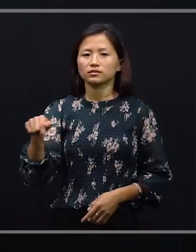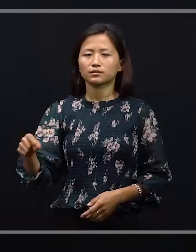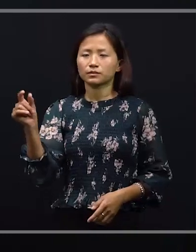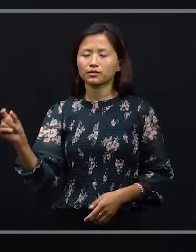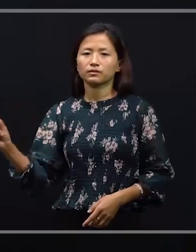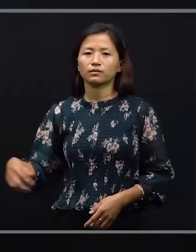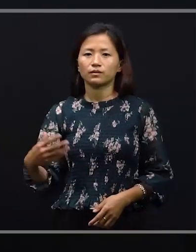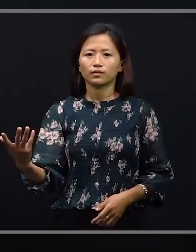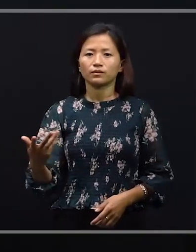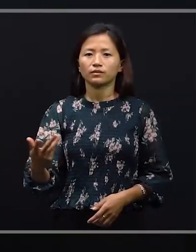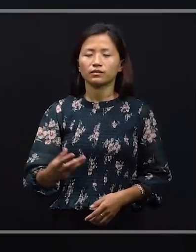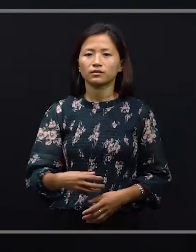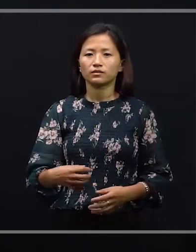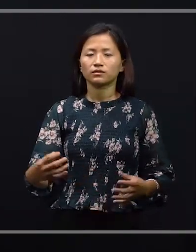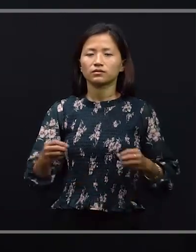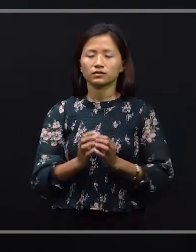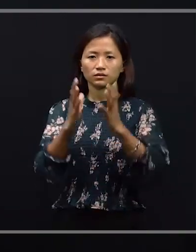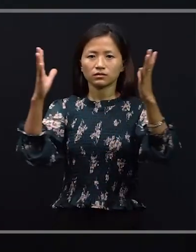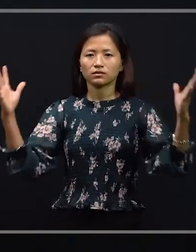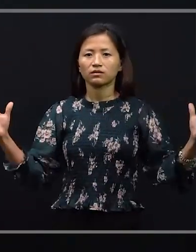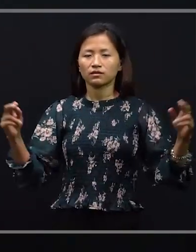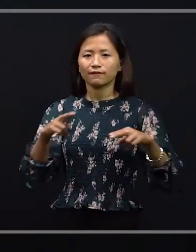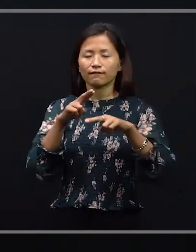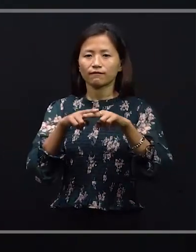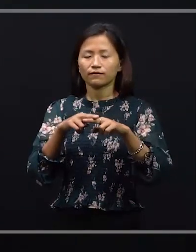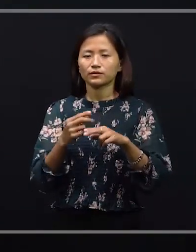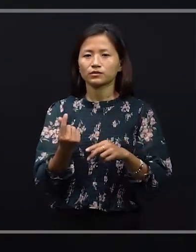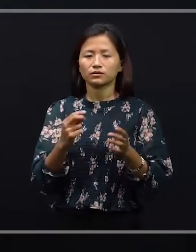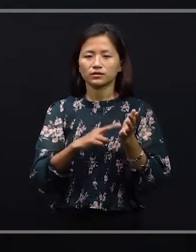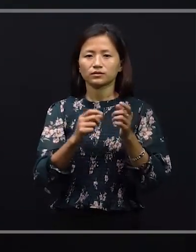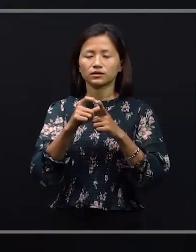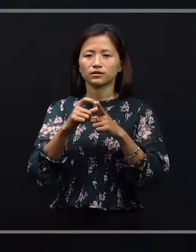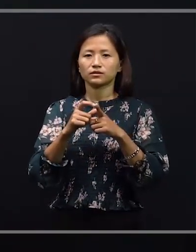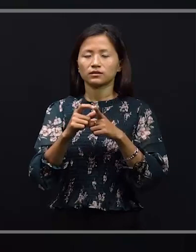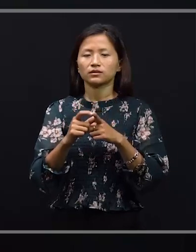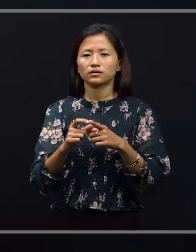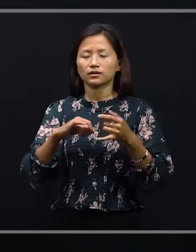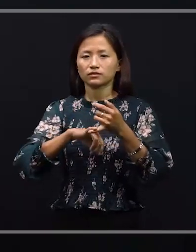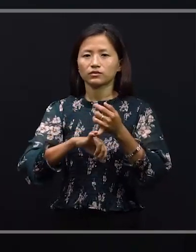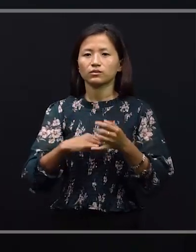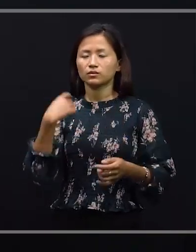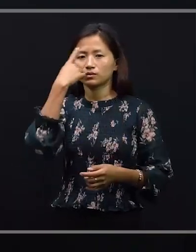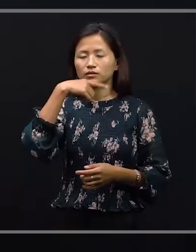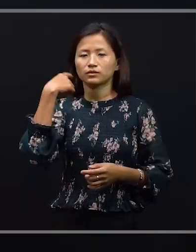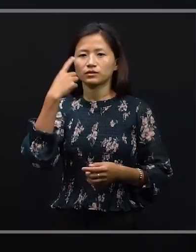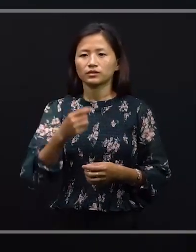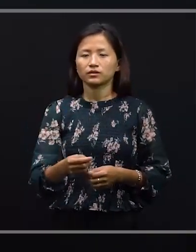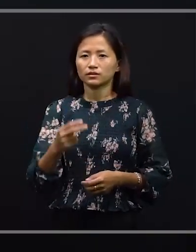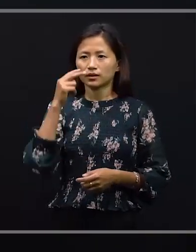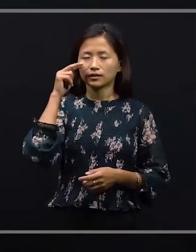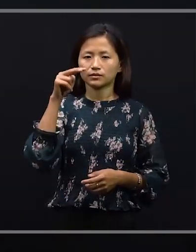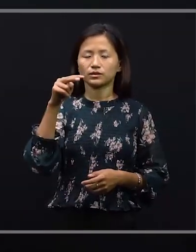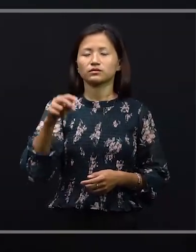they collected fund. Okay, they got lots of fund from those countries who were enemies of the Britishers, or